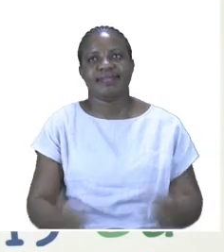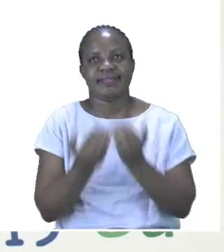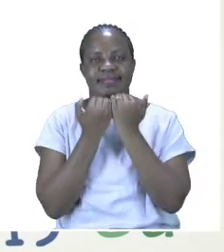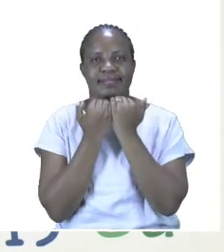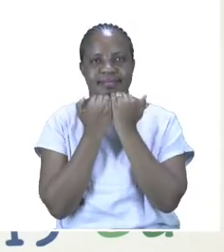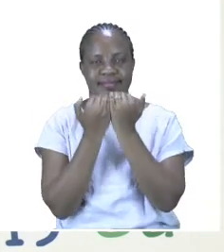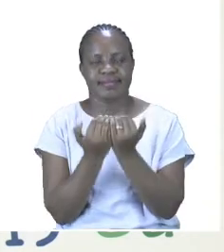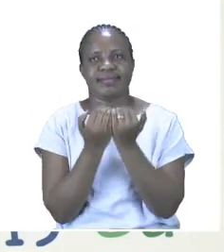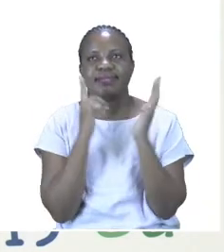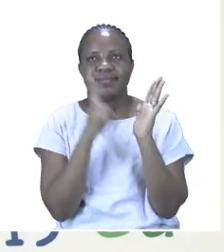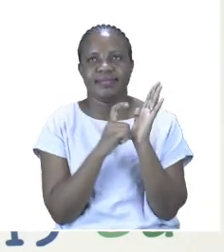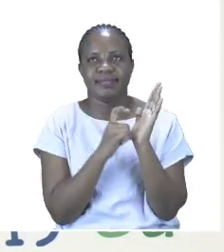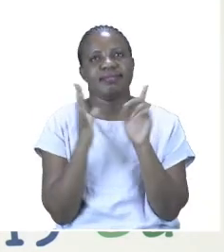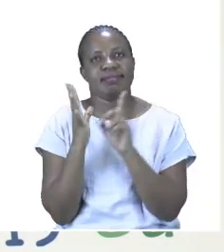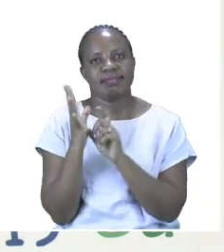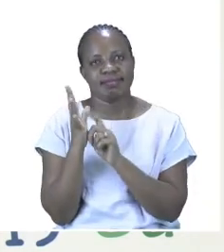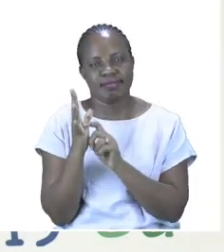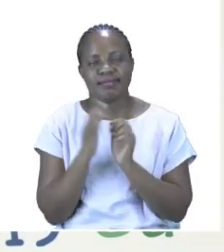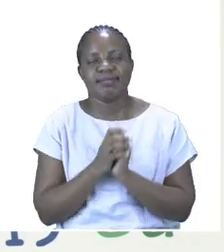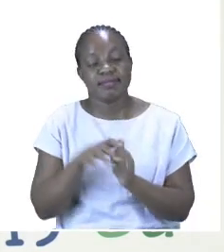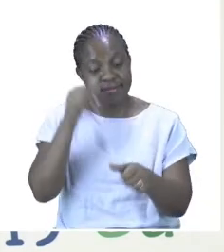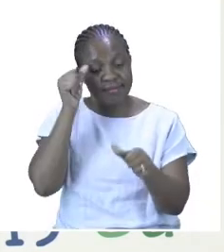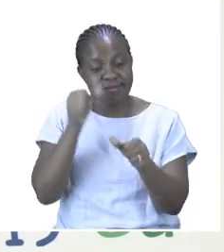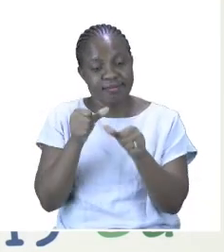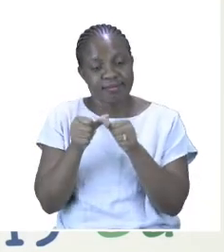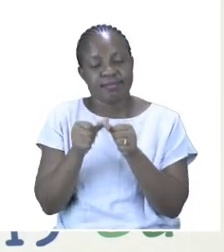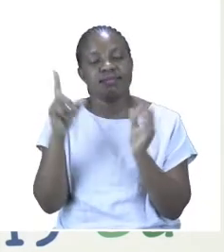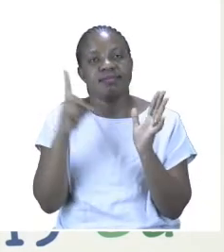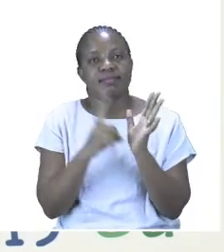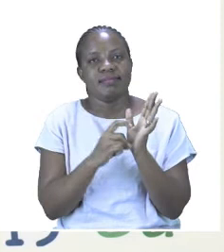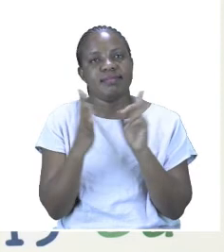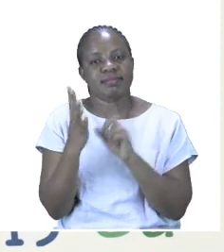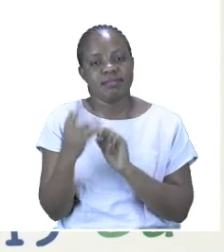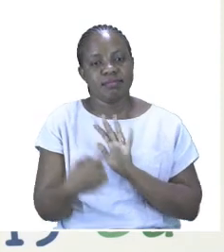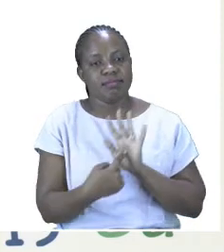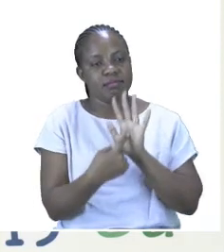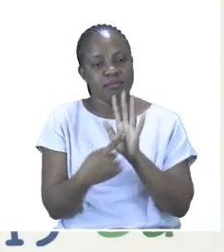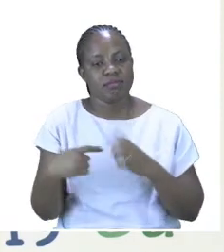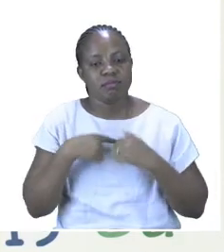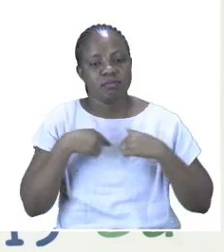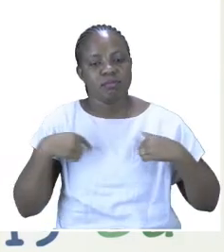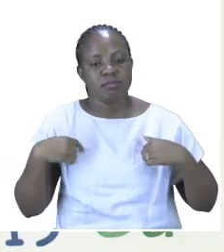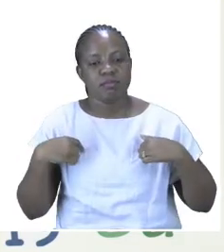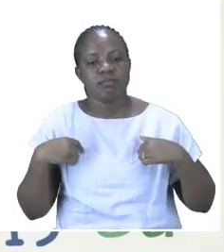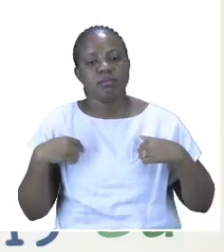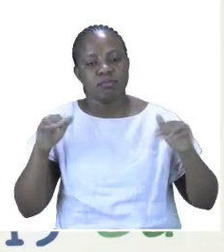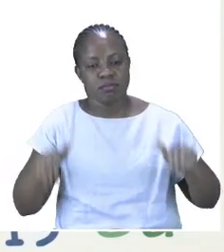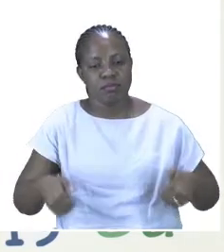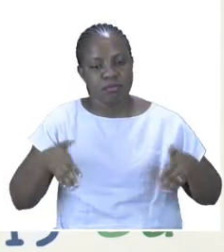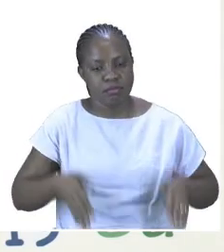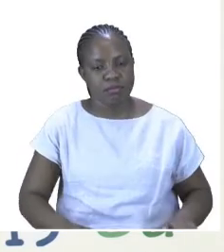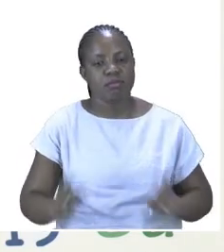to sanitize. Remember, sanitizing shows that we are responsible boys and